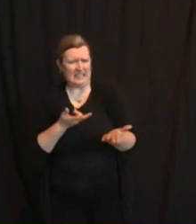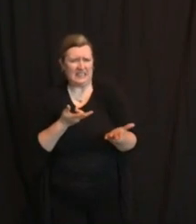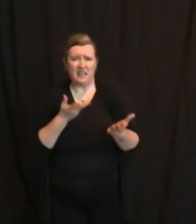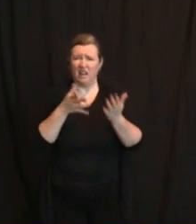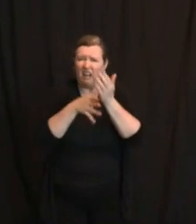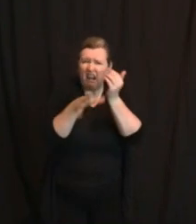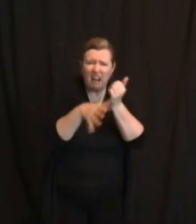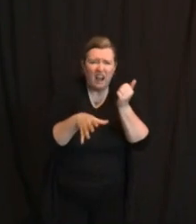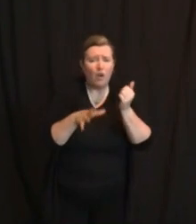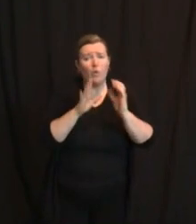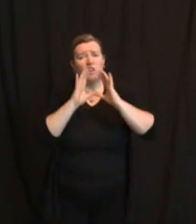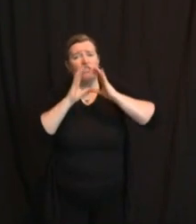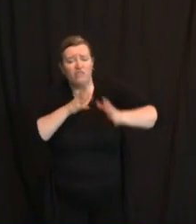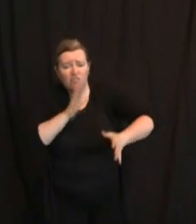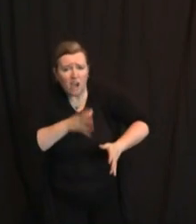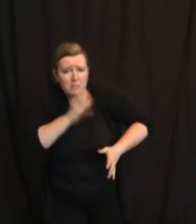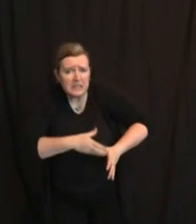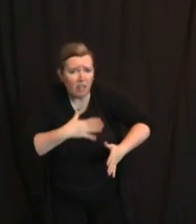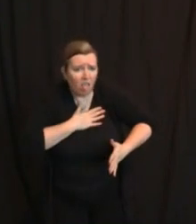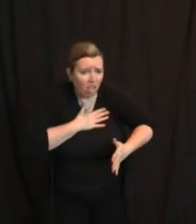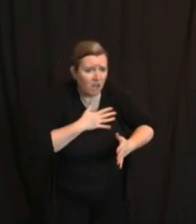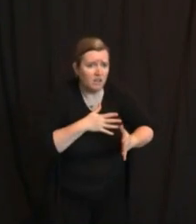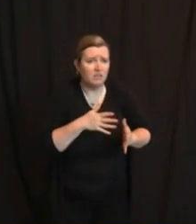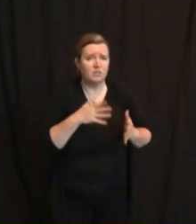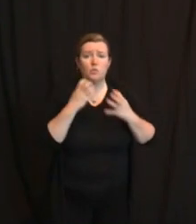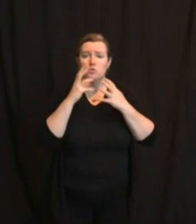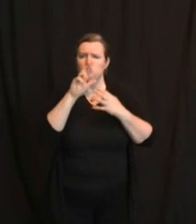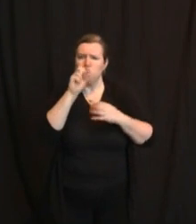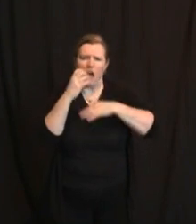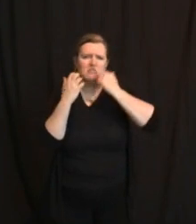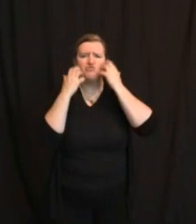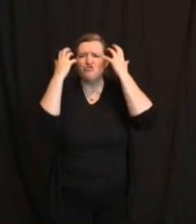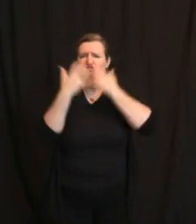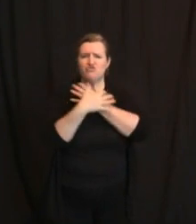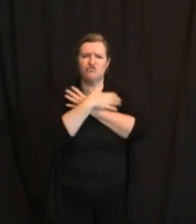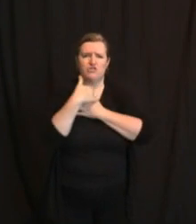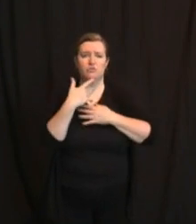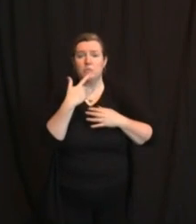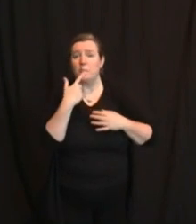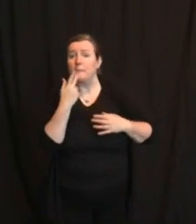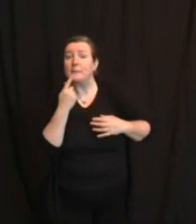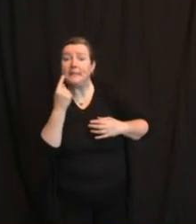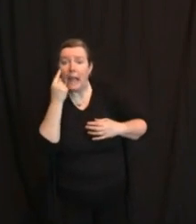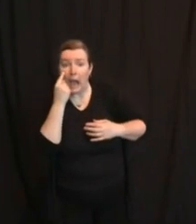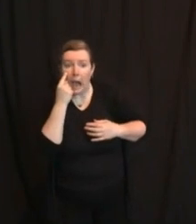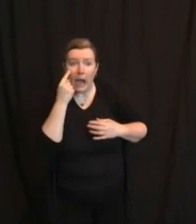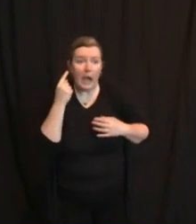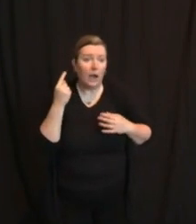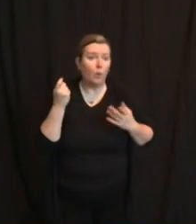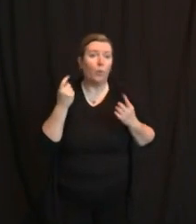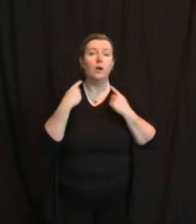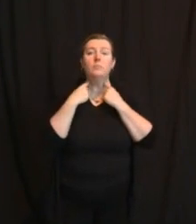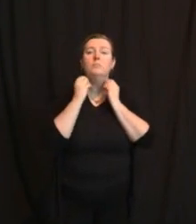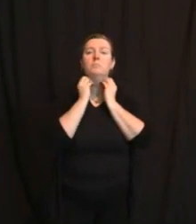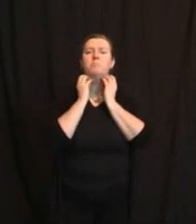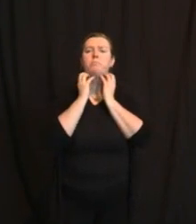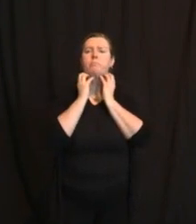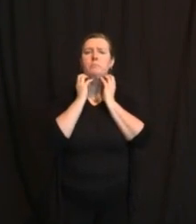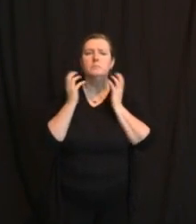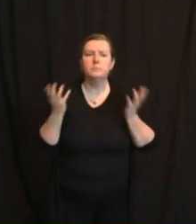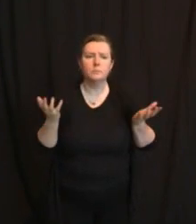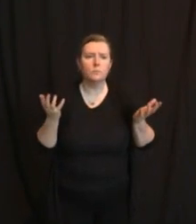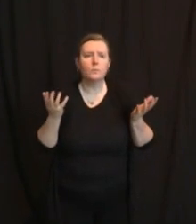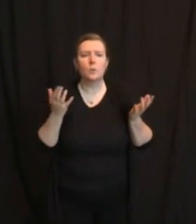or vomiting. Your child may have a rash, conjunctivitis, enlarged lymph nodes, or red, cracked lips, or a red